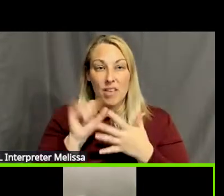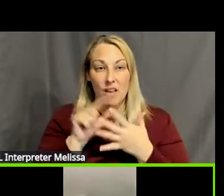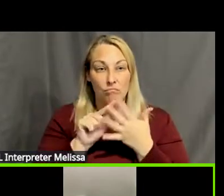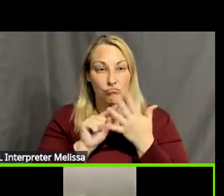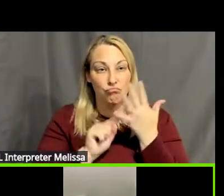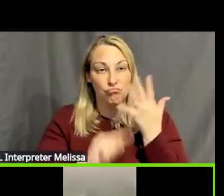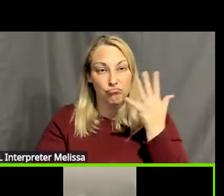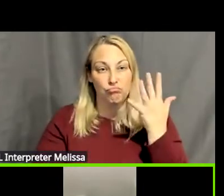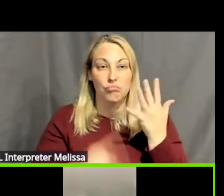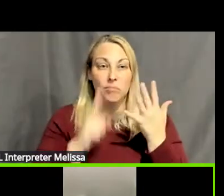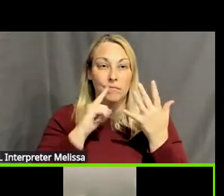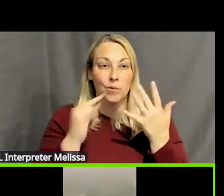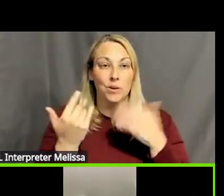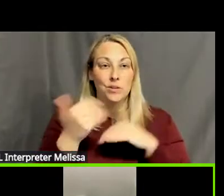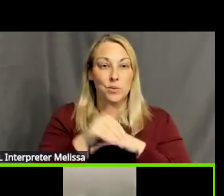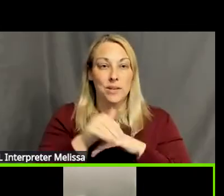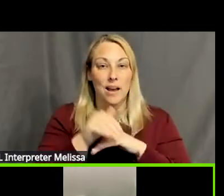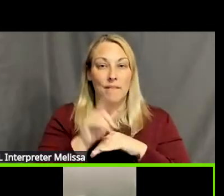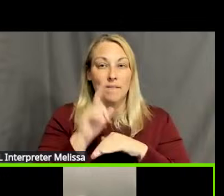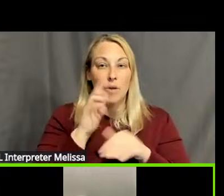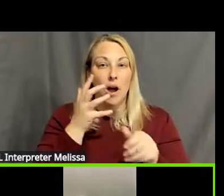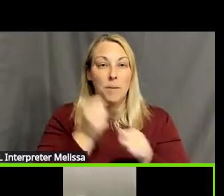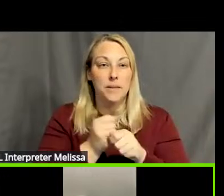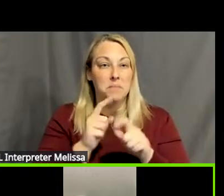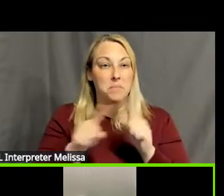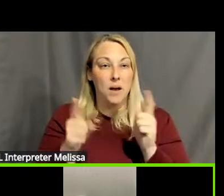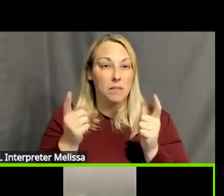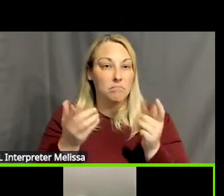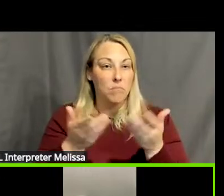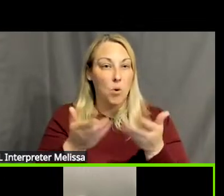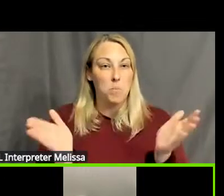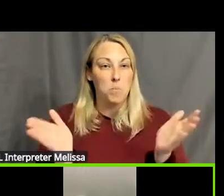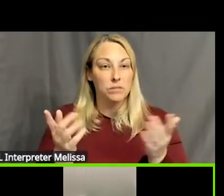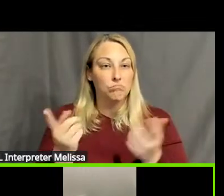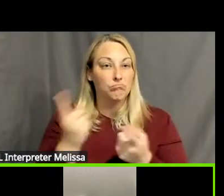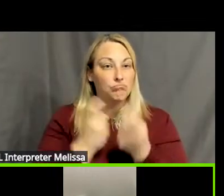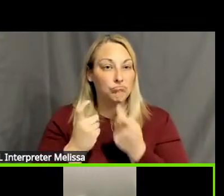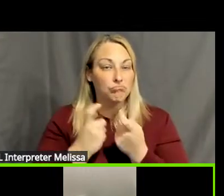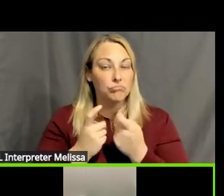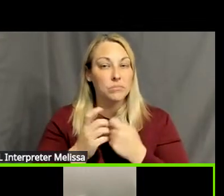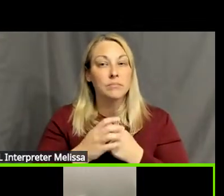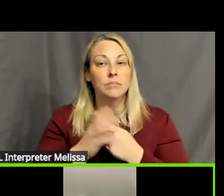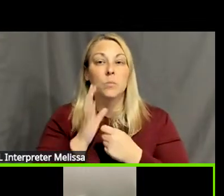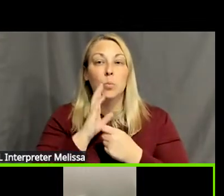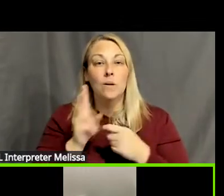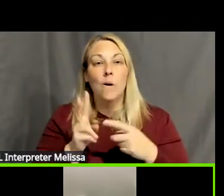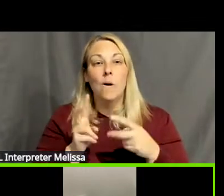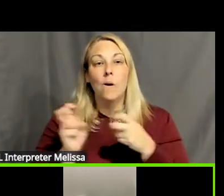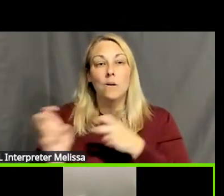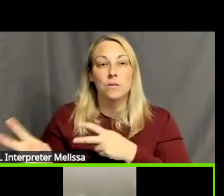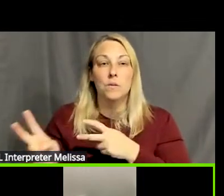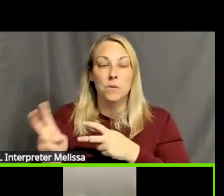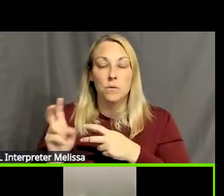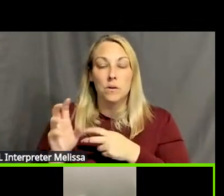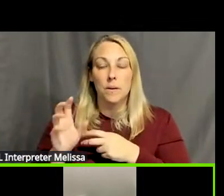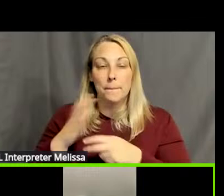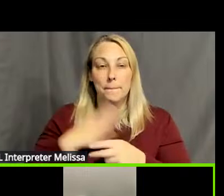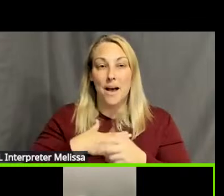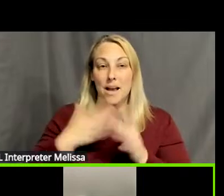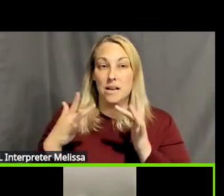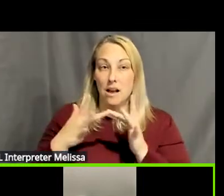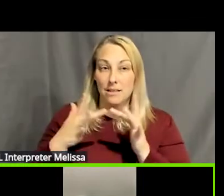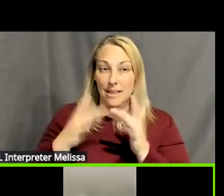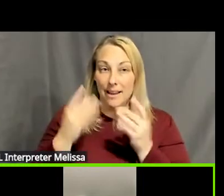for tonight, as far as updates, and I'm open for any questions. Also, I'll drop my contact information as well as my managers for